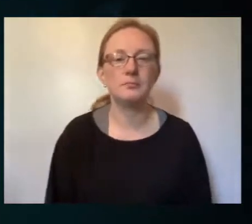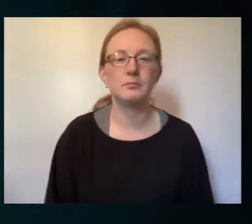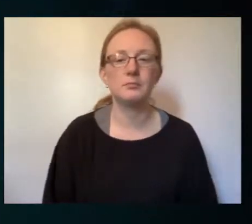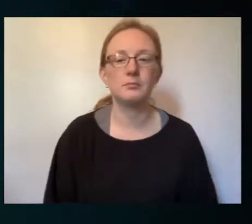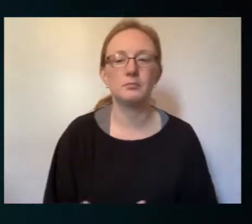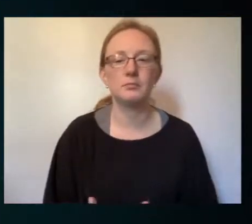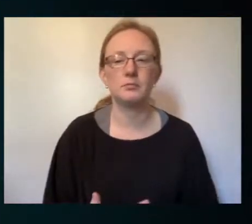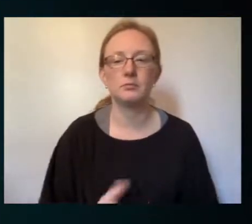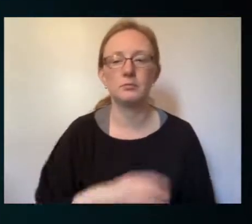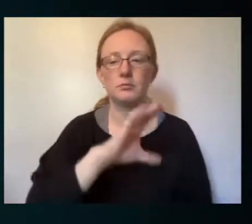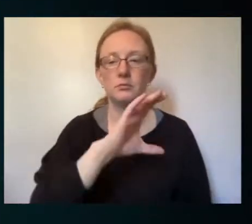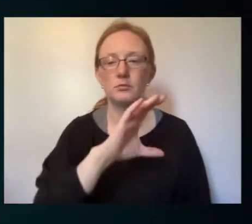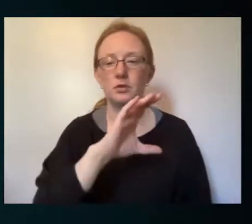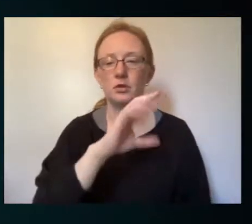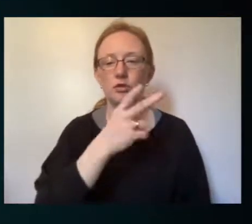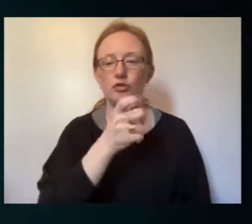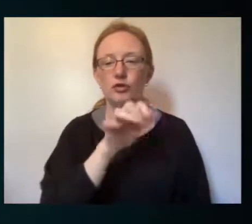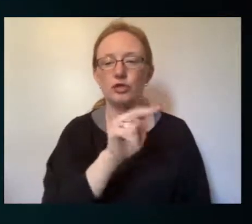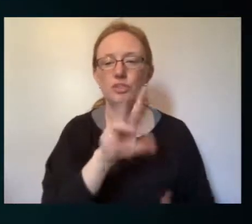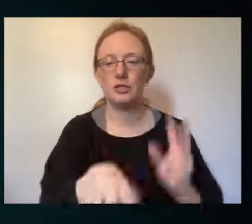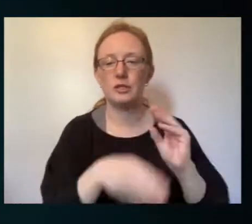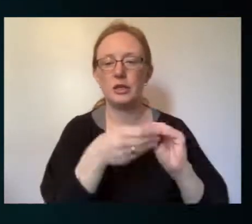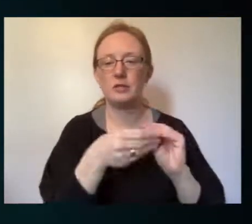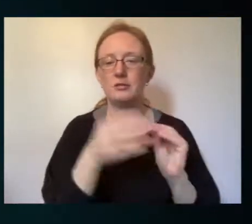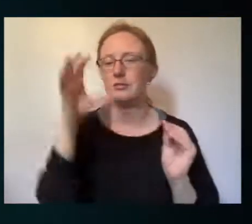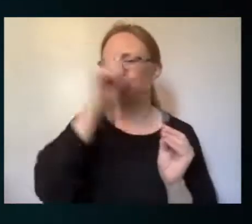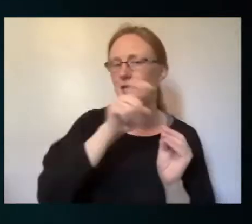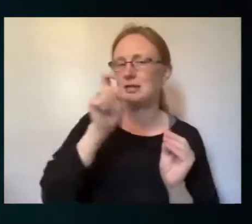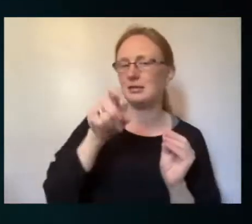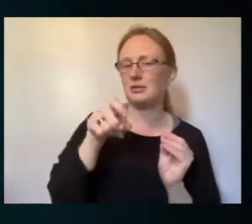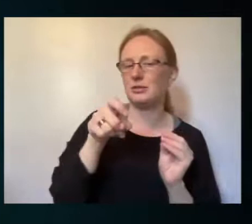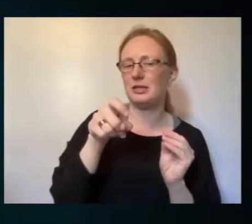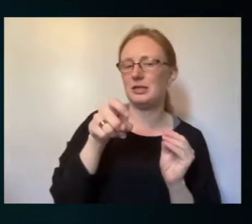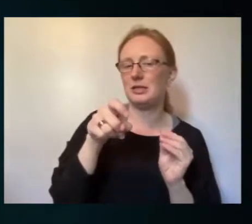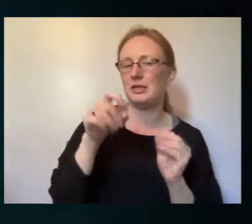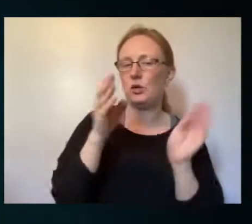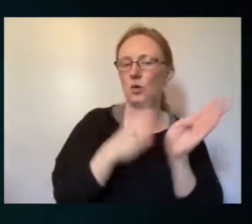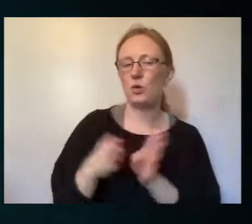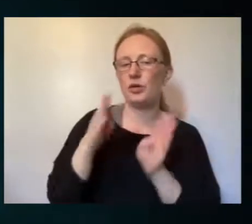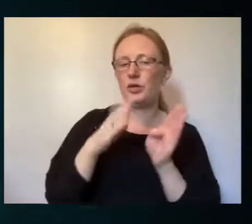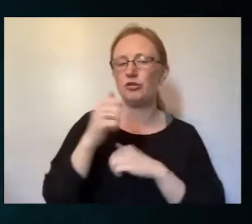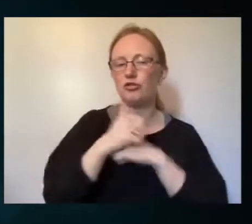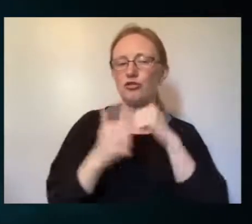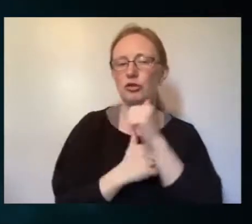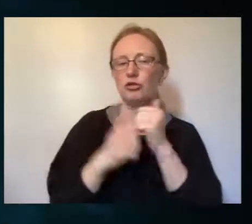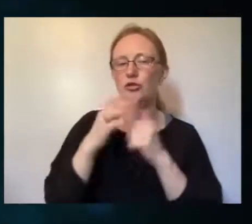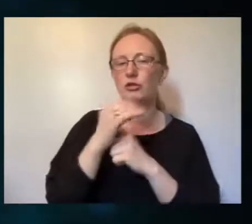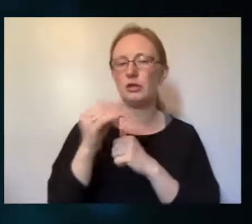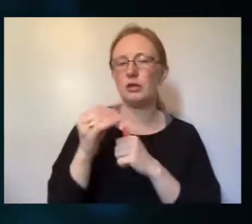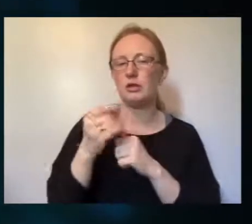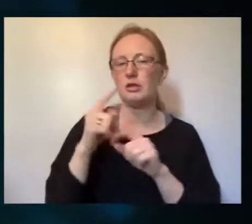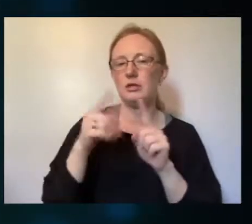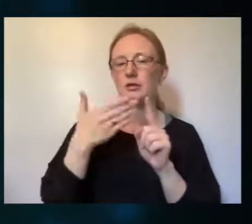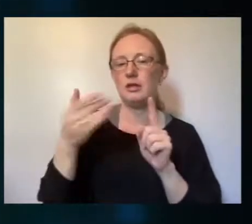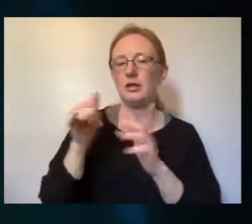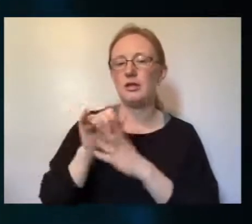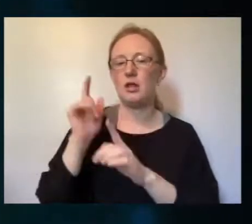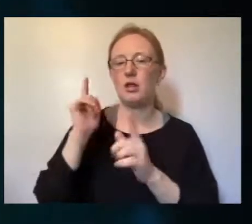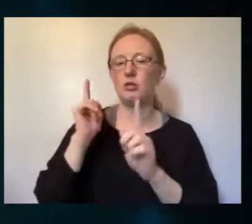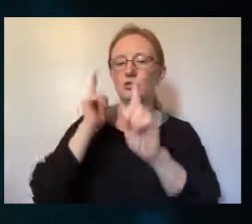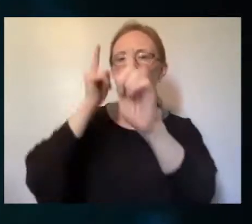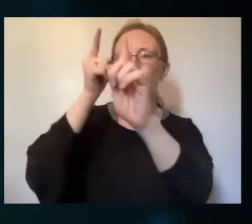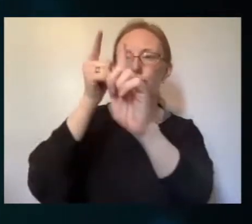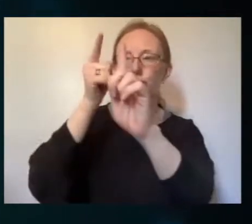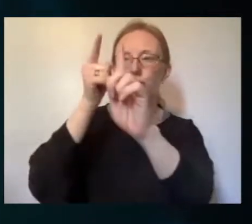Christian's added at Nick, I guess we would need an organizational structure and procedures that assure long-term goals. These goals